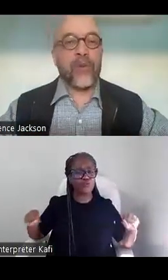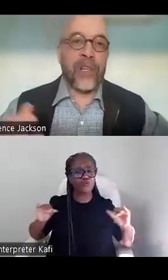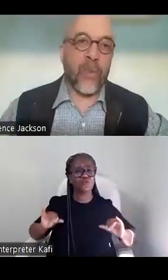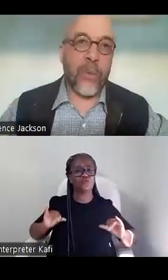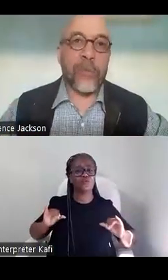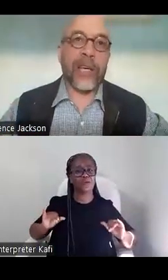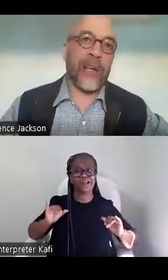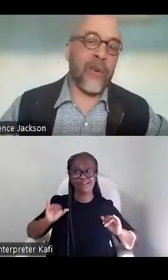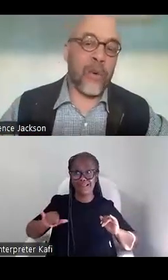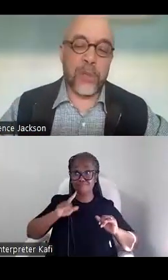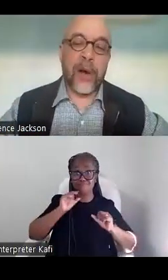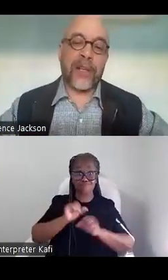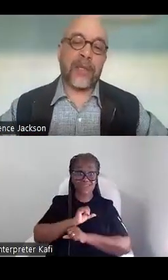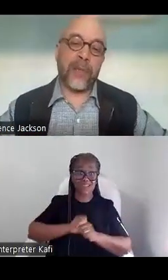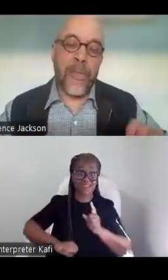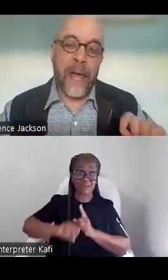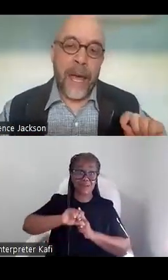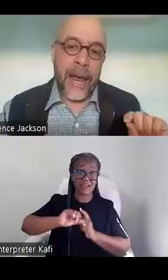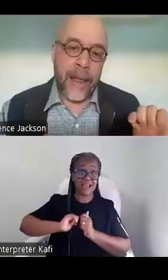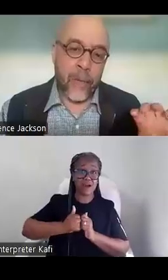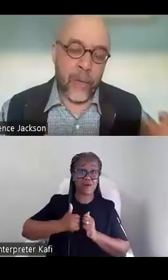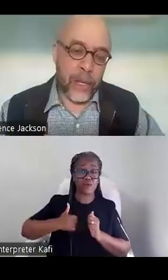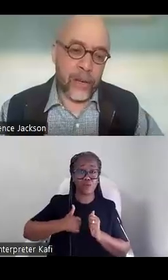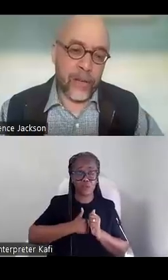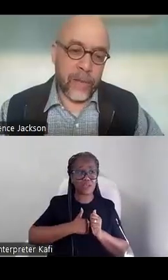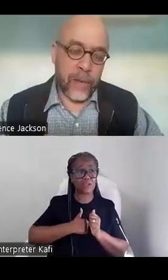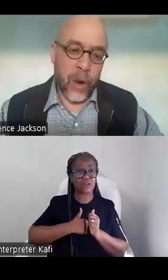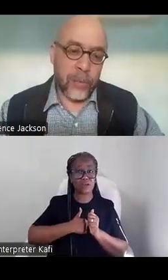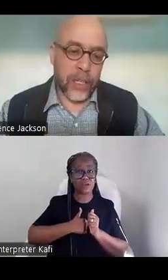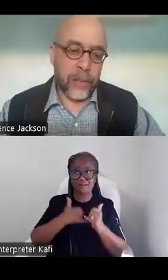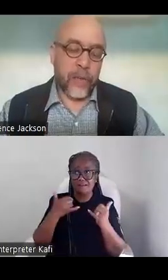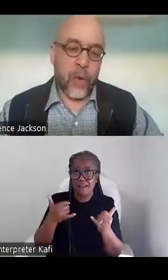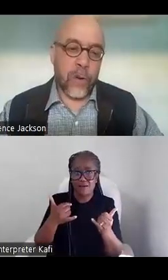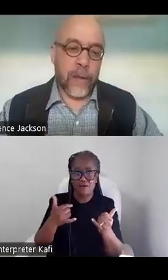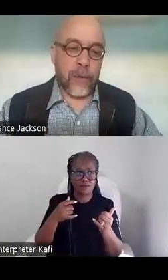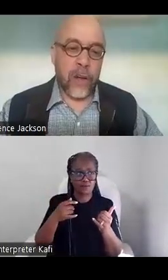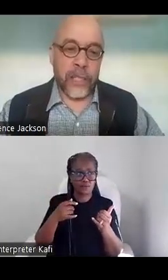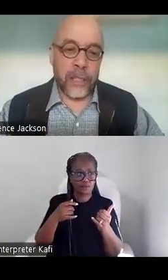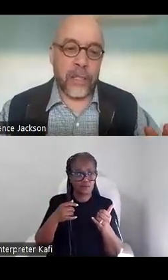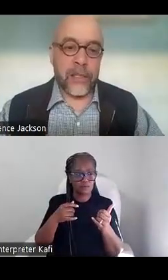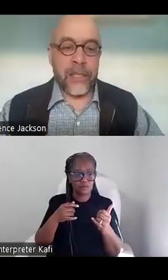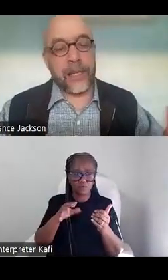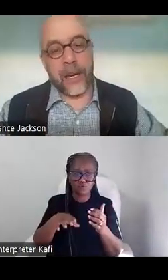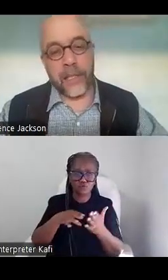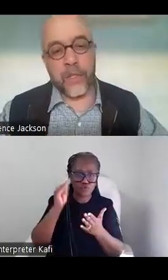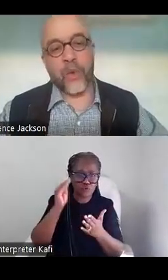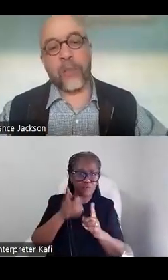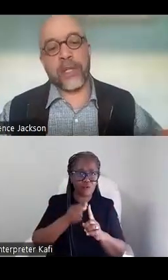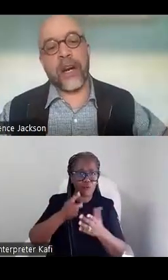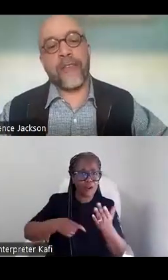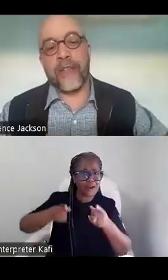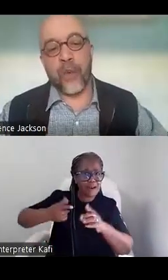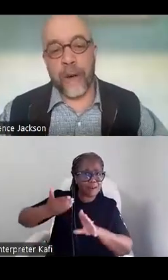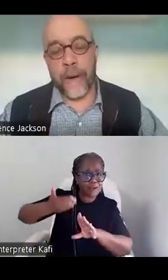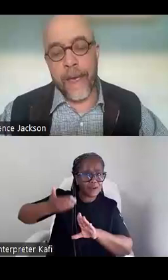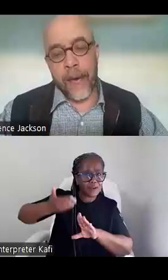about, what we might know or what's possible. And in what I'm looking for, I'm calling it not Congo Square, but